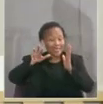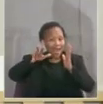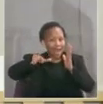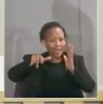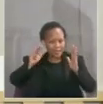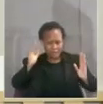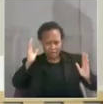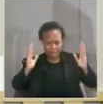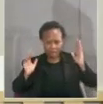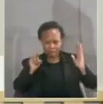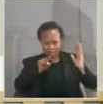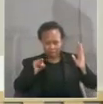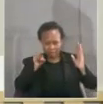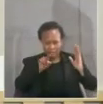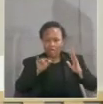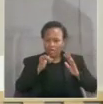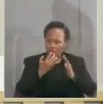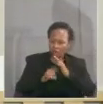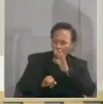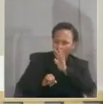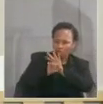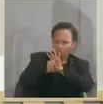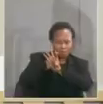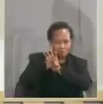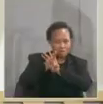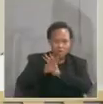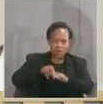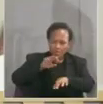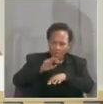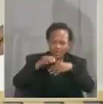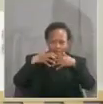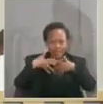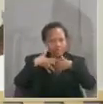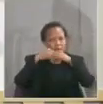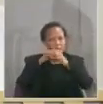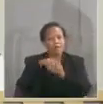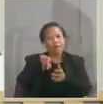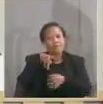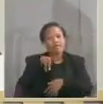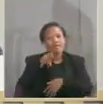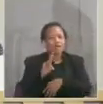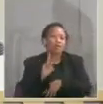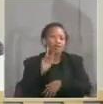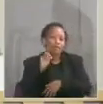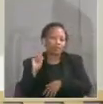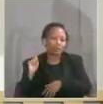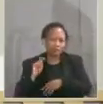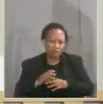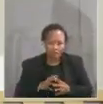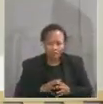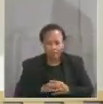there was a need for the establishment of this Political Killings Task Team.